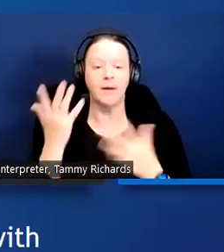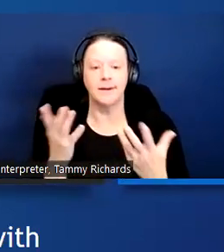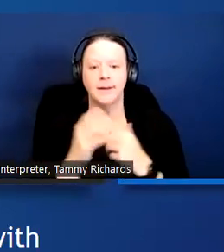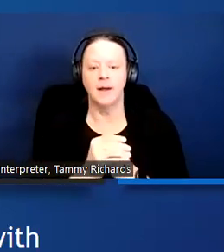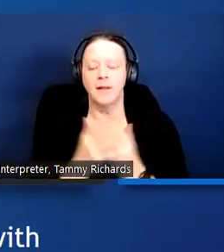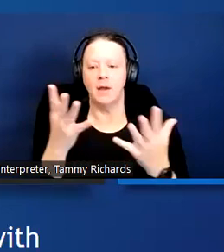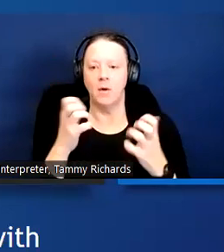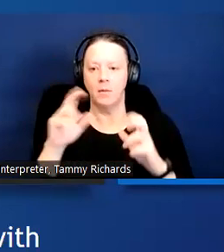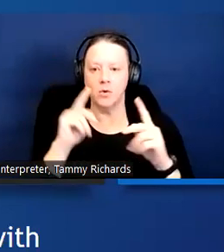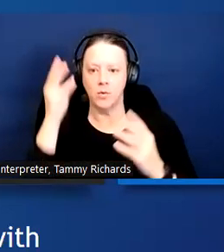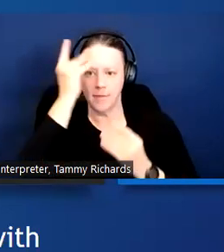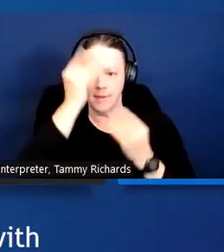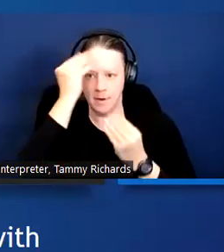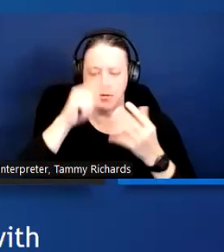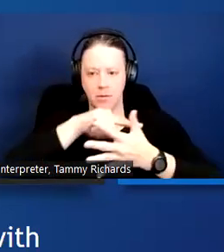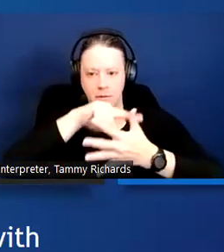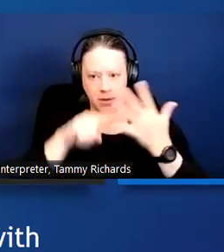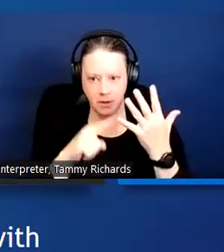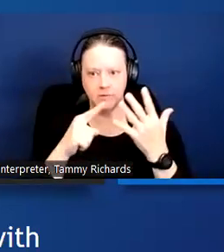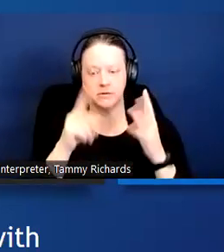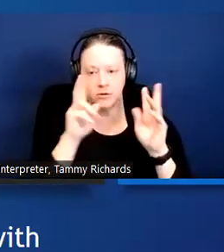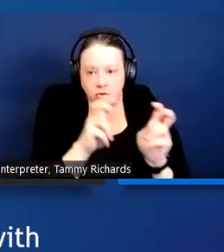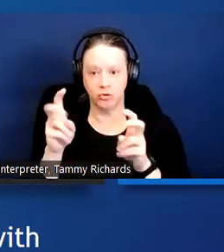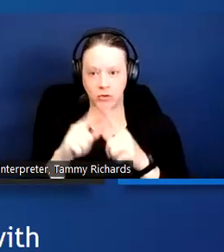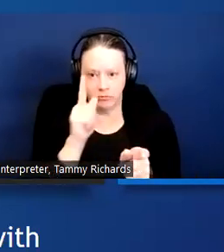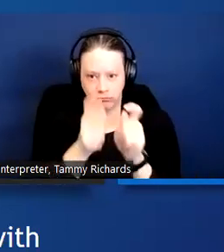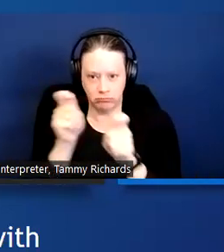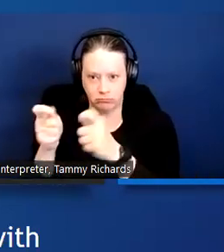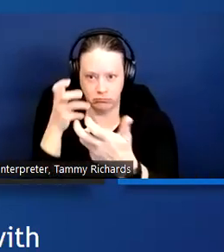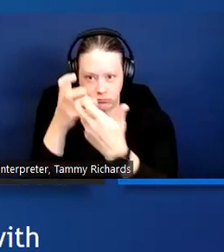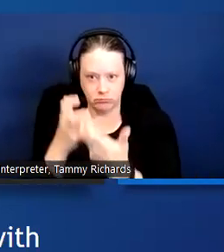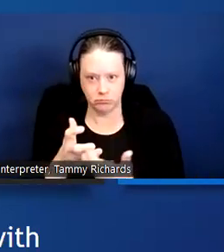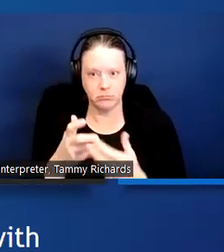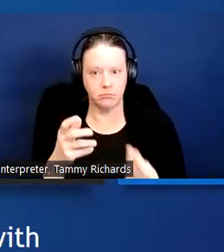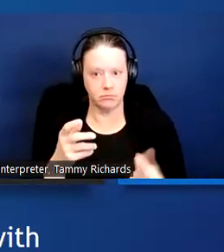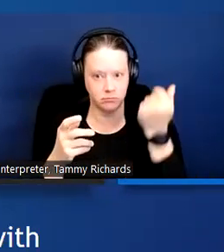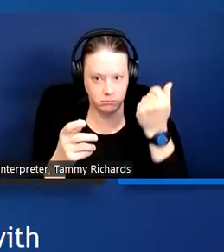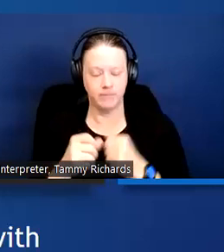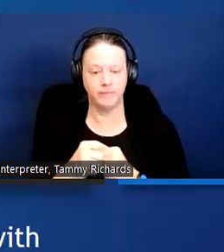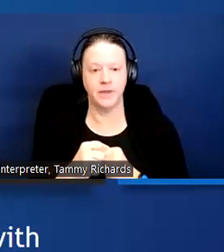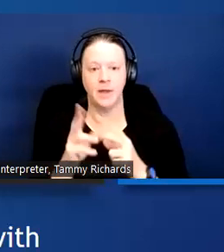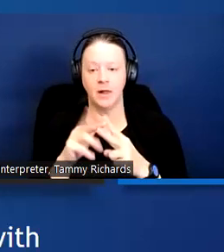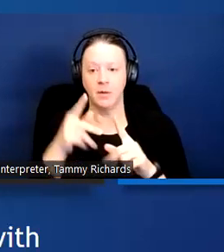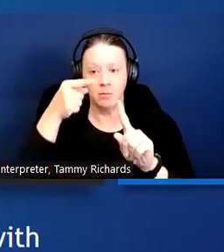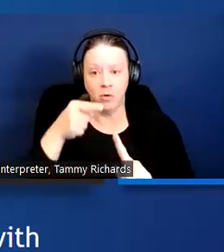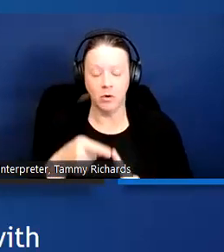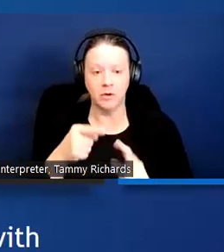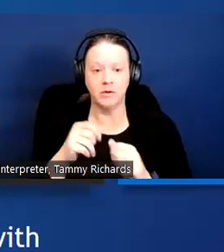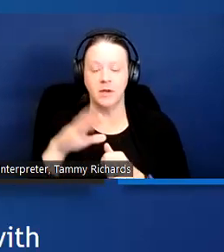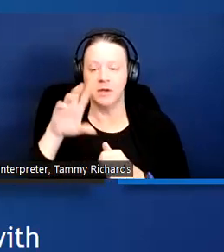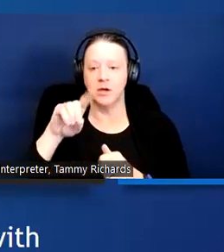get people thinking about this and make these changes. A couple of points regarding this is that the Department of